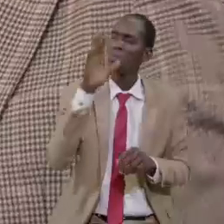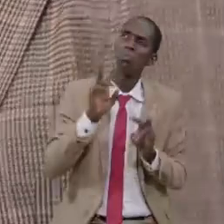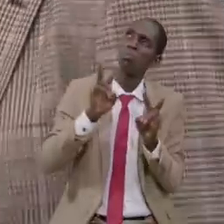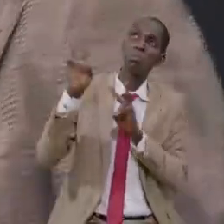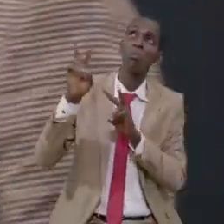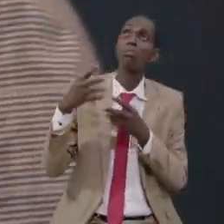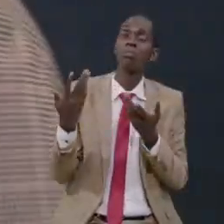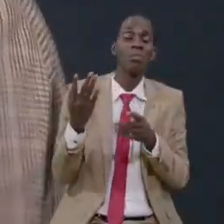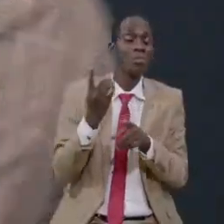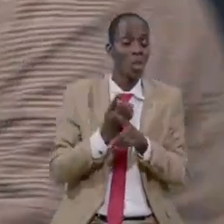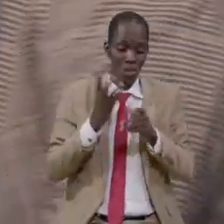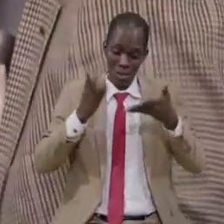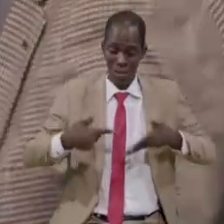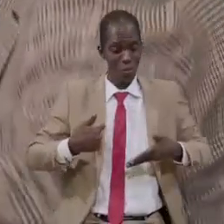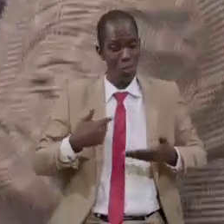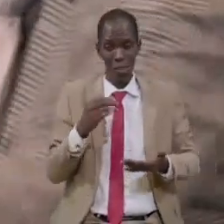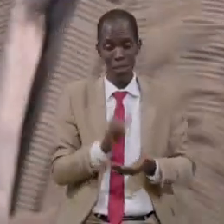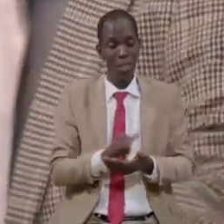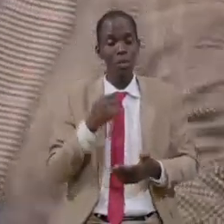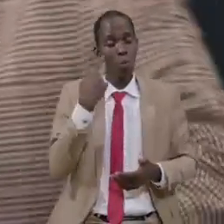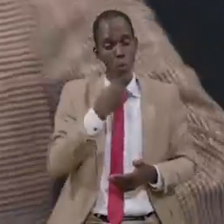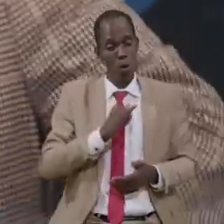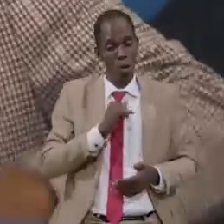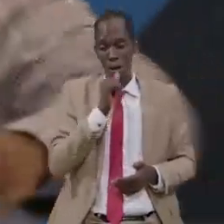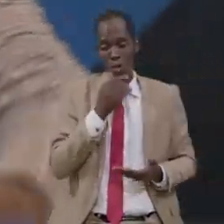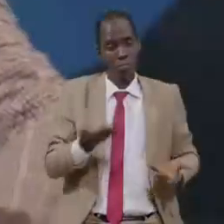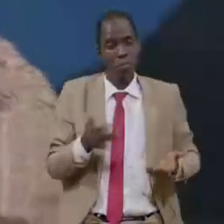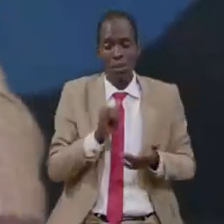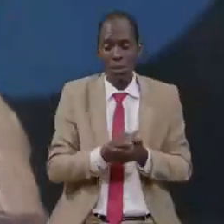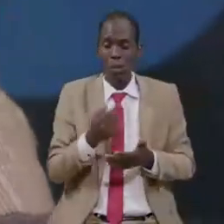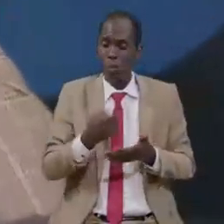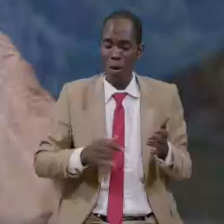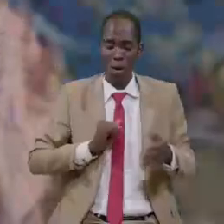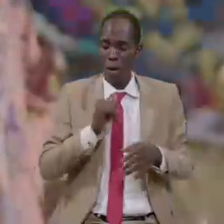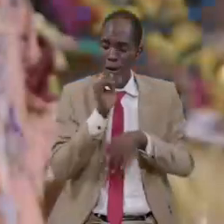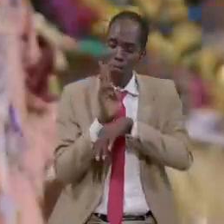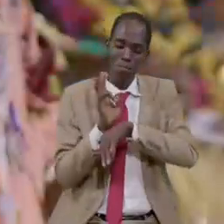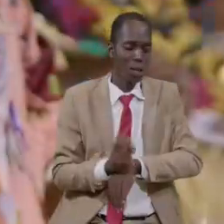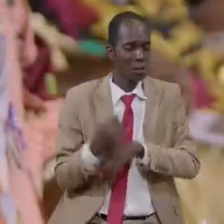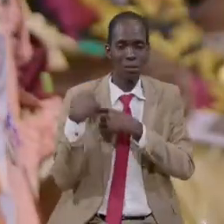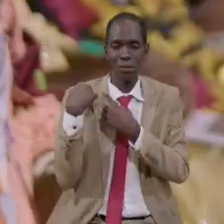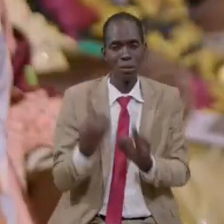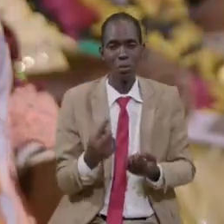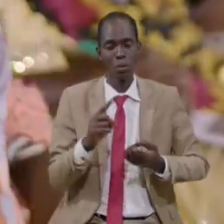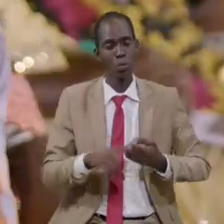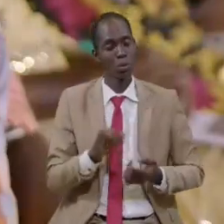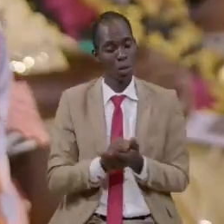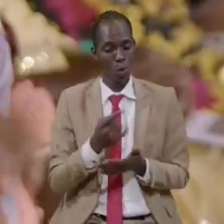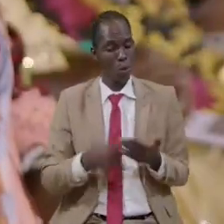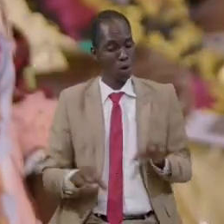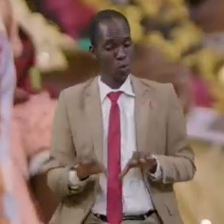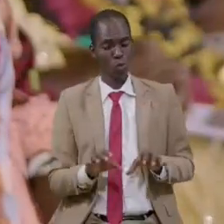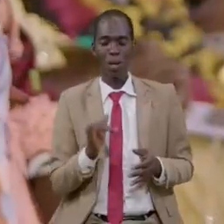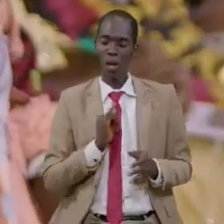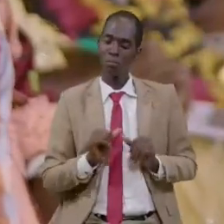where I am. That's what I do, and that's what I always will do. Well, they are not seeking, but